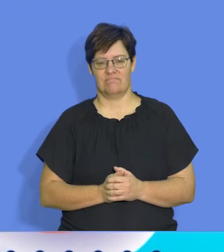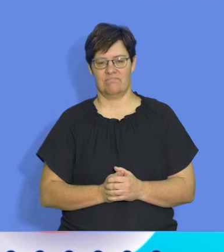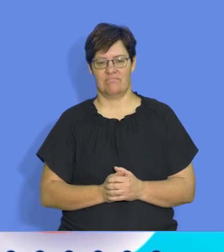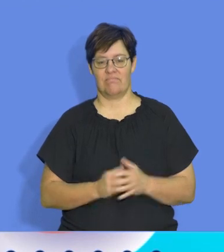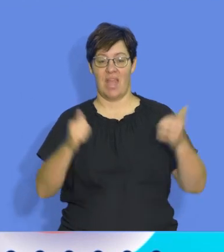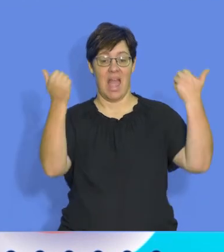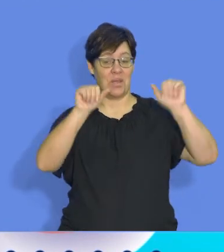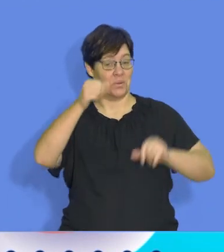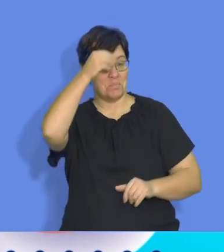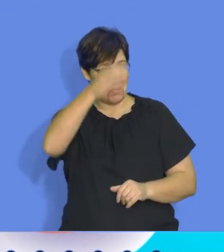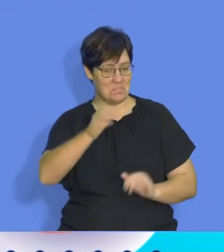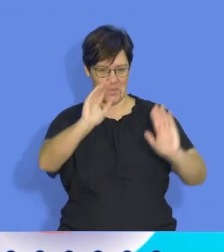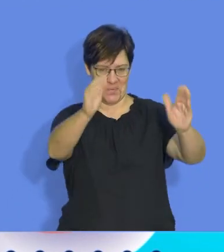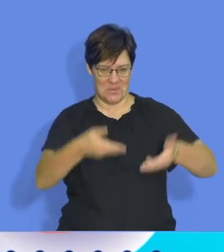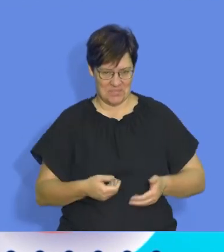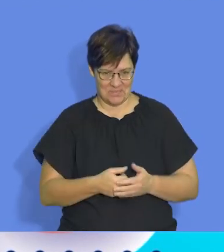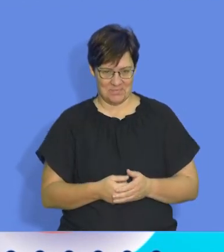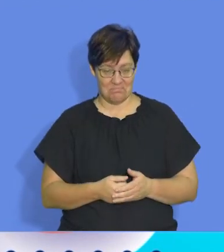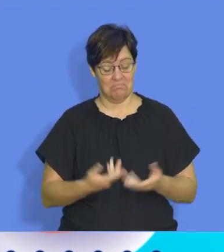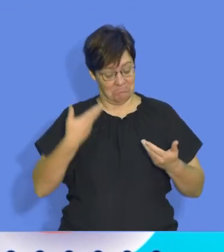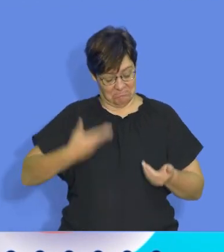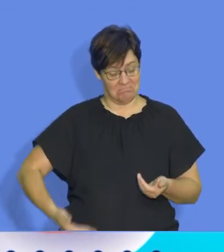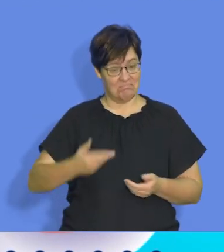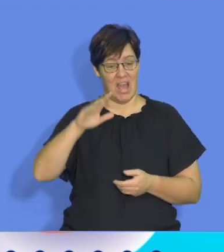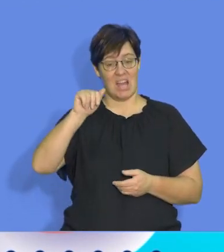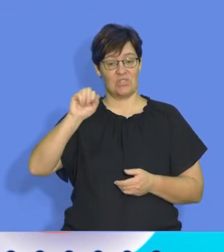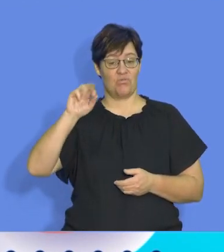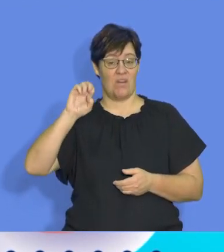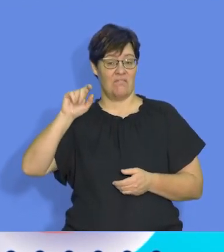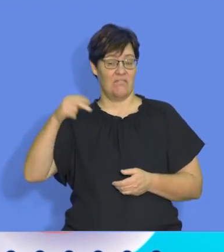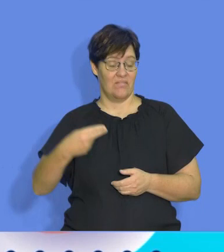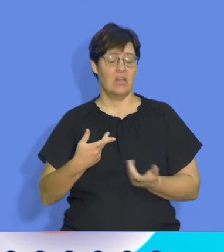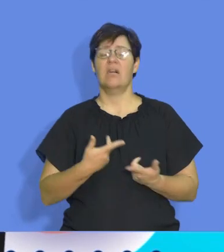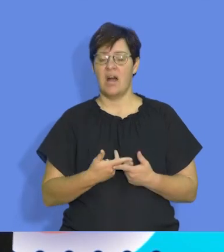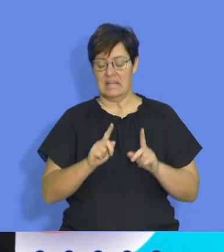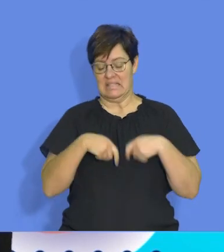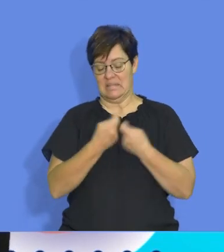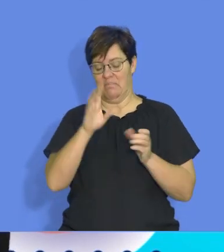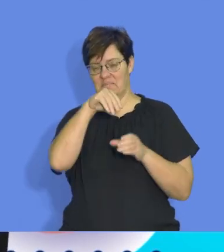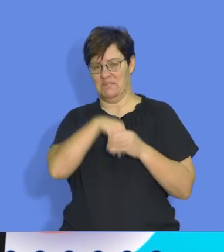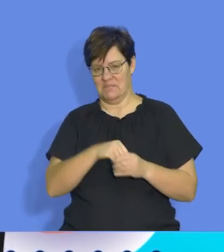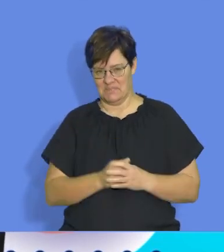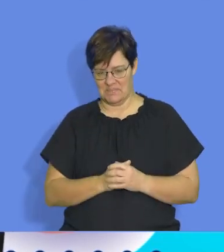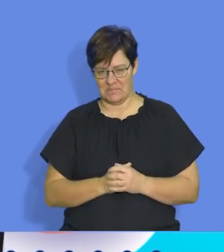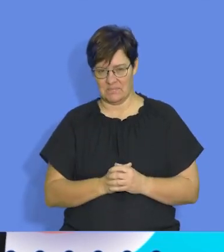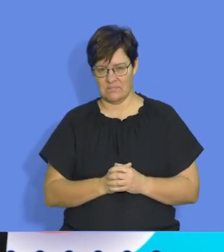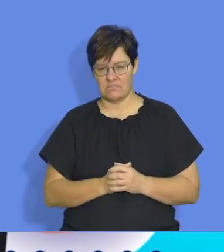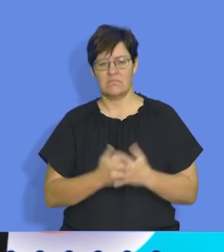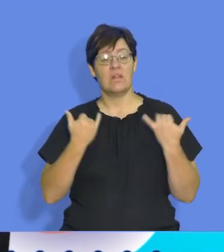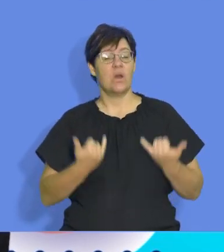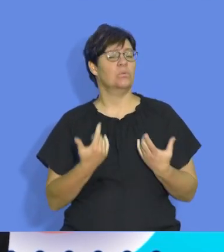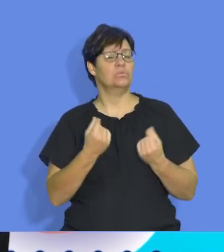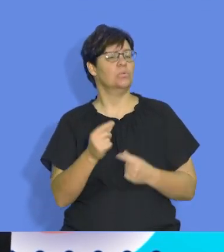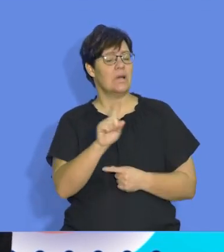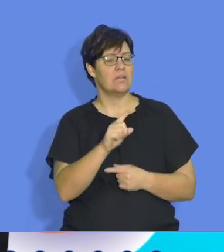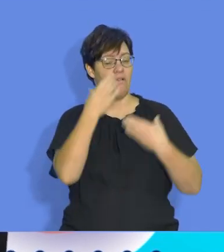Welcome, accounting boffins. You with Ashraf Patel and the team. We are doing a section called